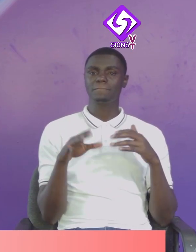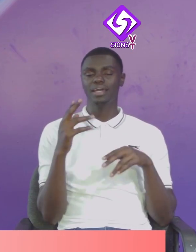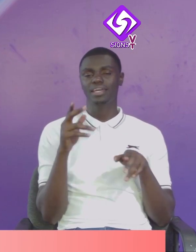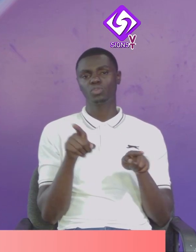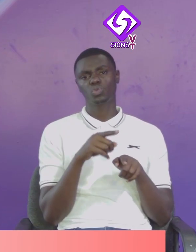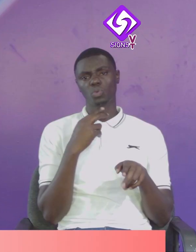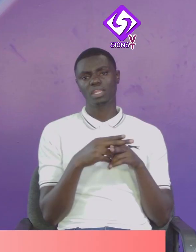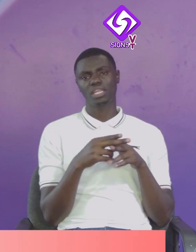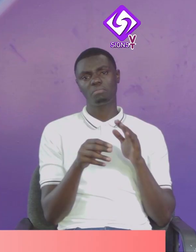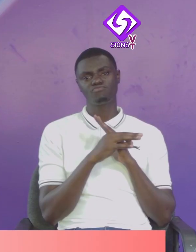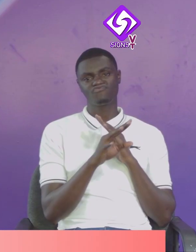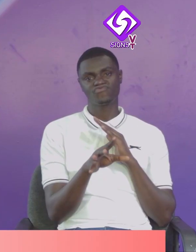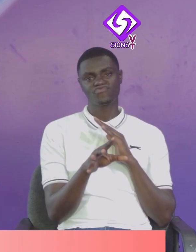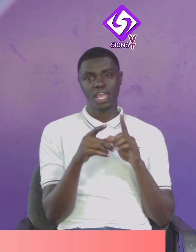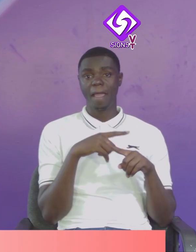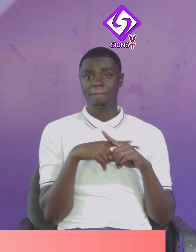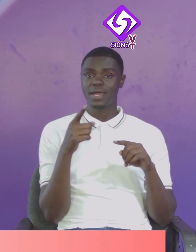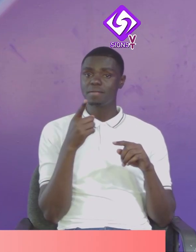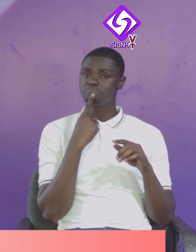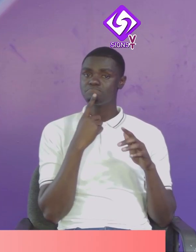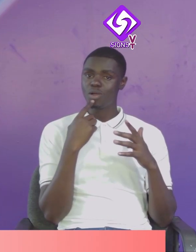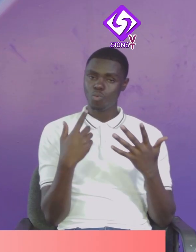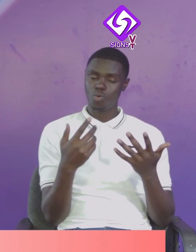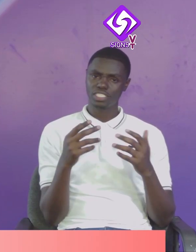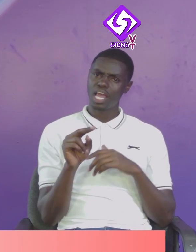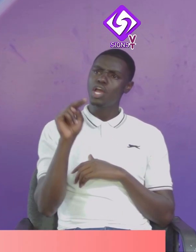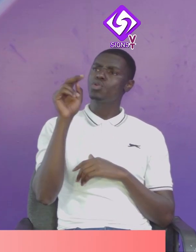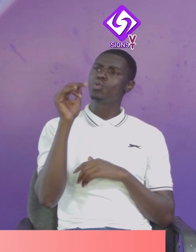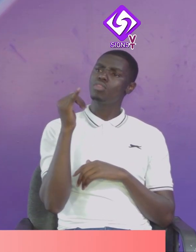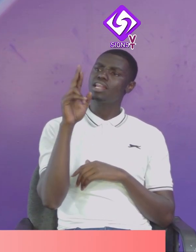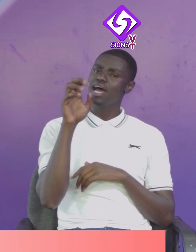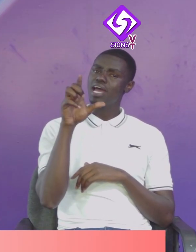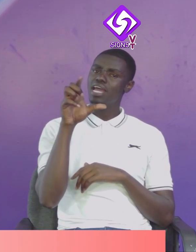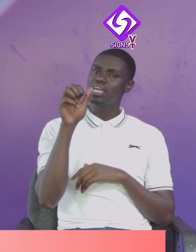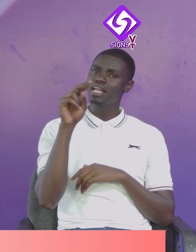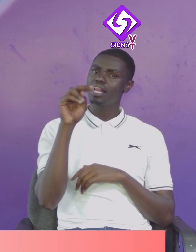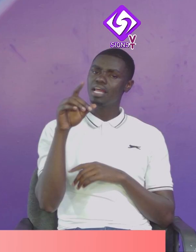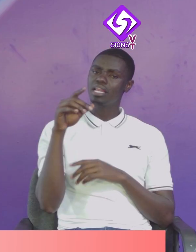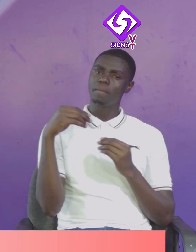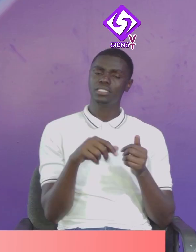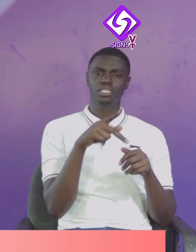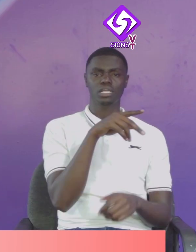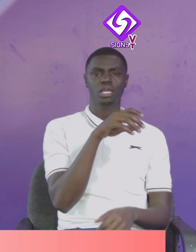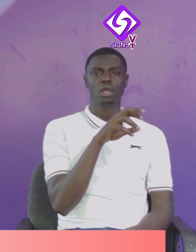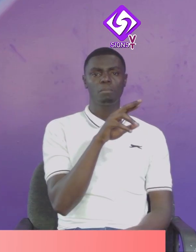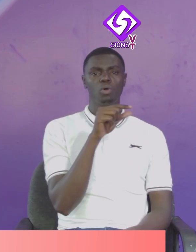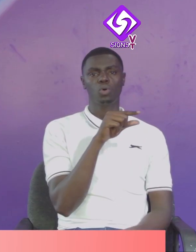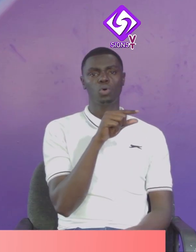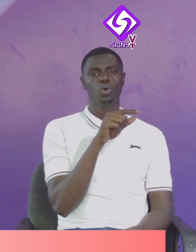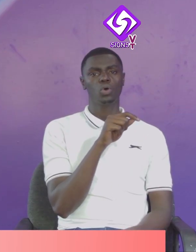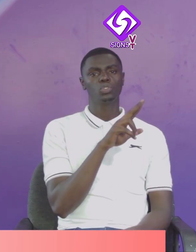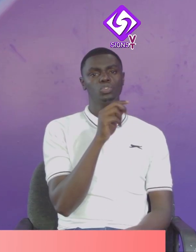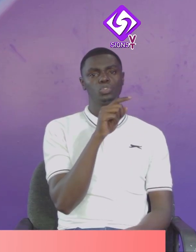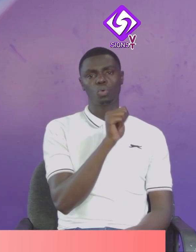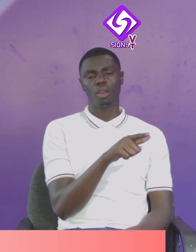also. But I will say Northern Ireland beating Portugal, it means that it is going to be